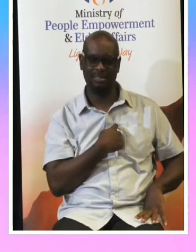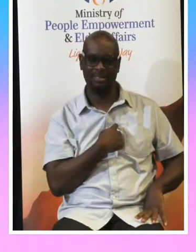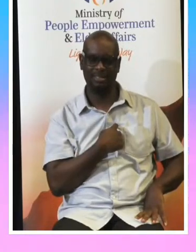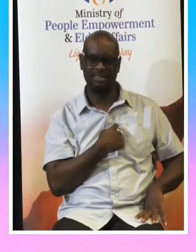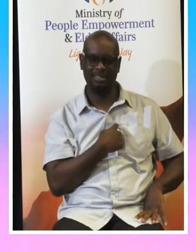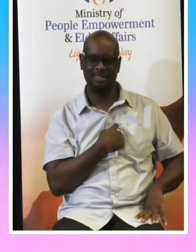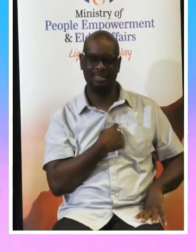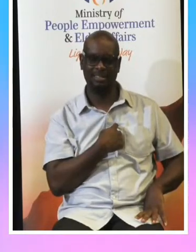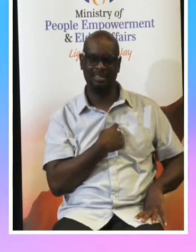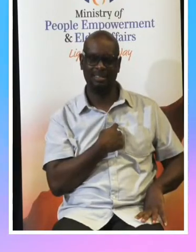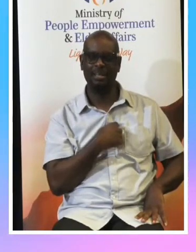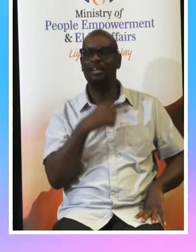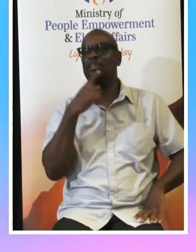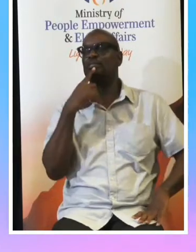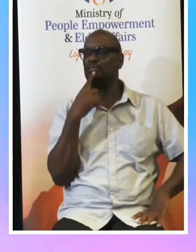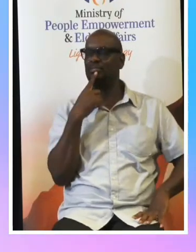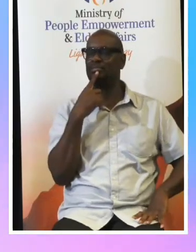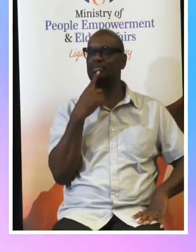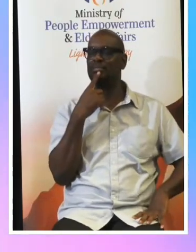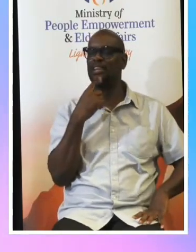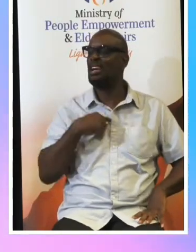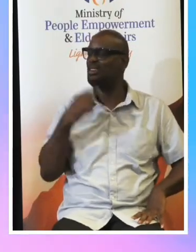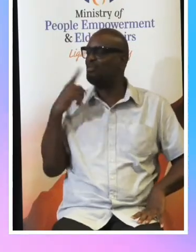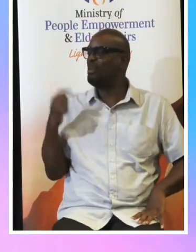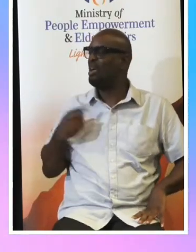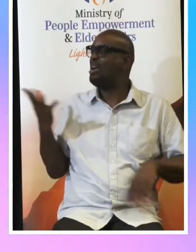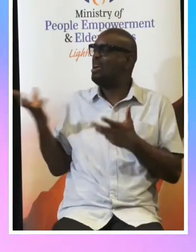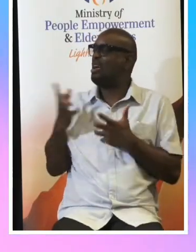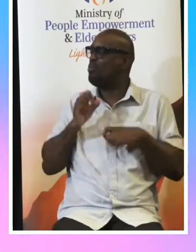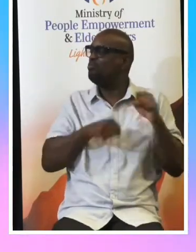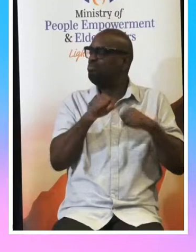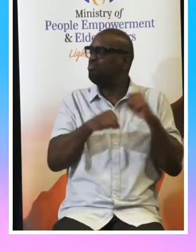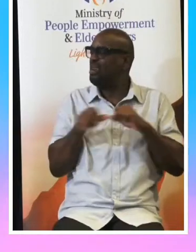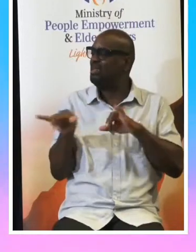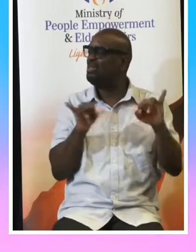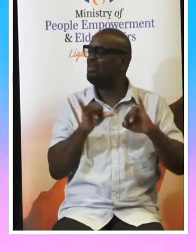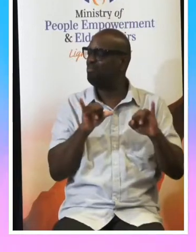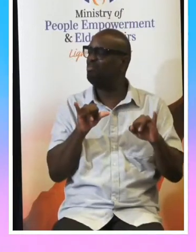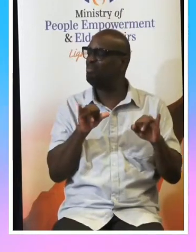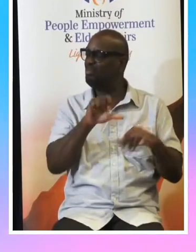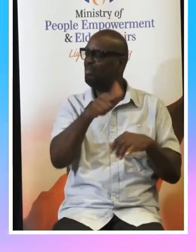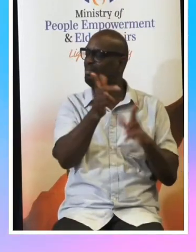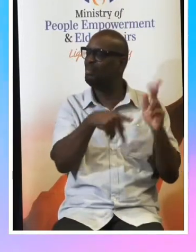after I decided that I wanted to ride bicycles like everybody else.